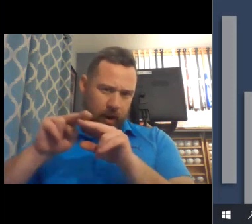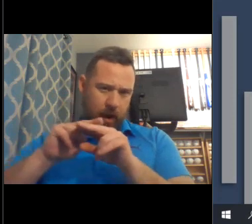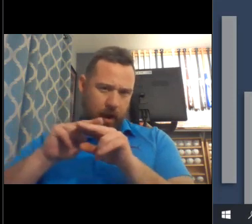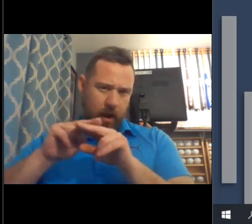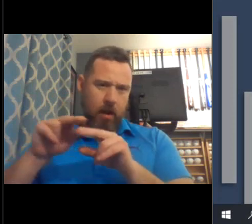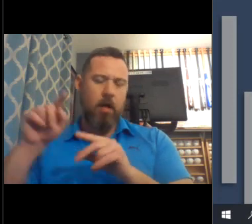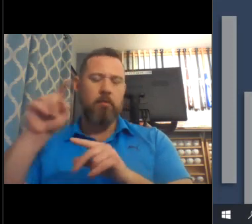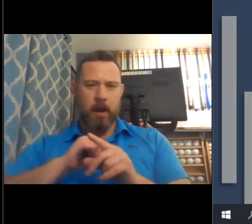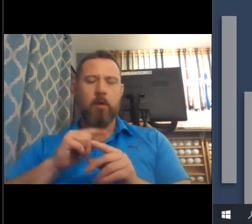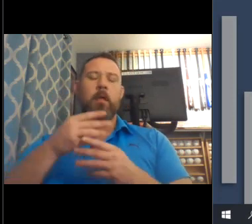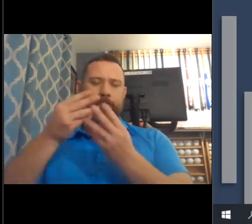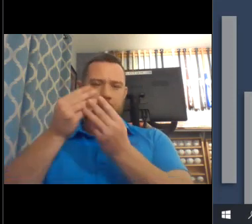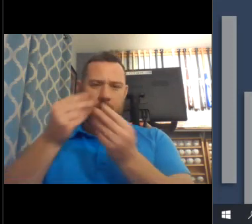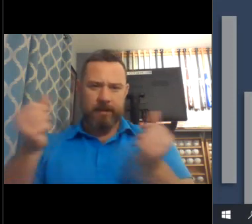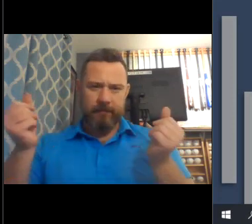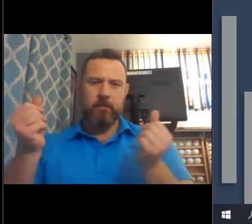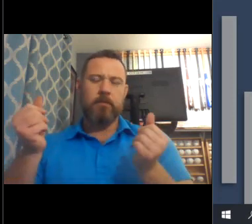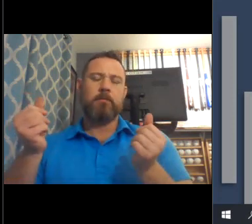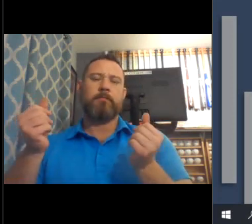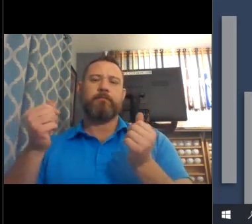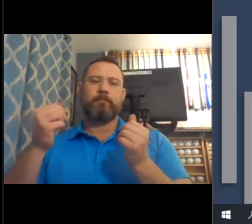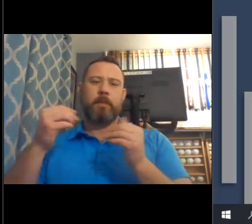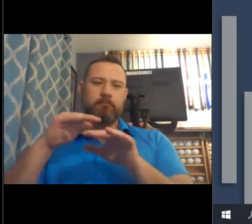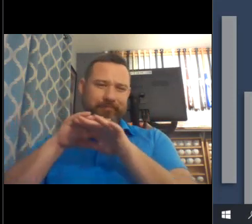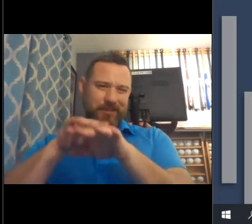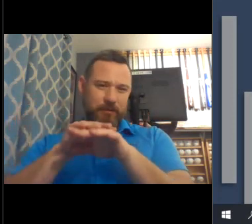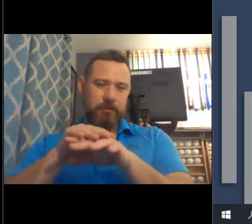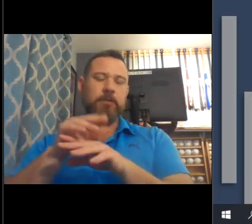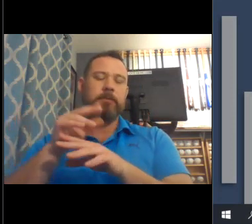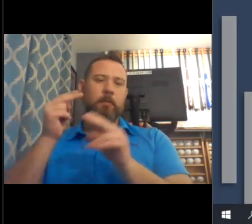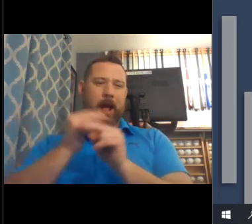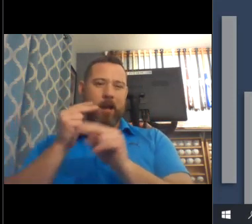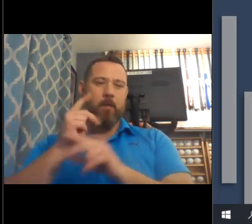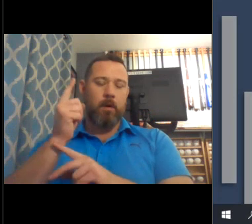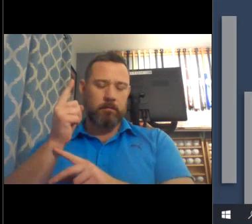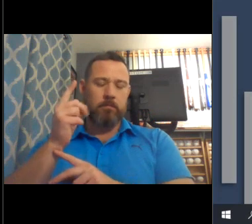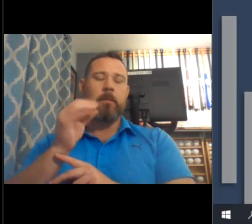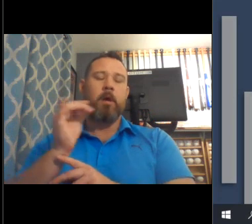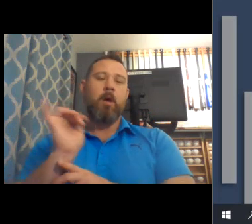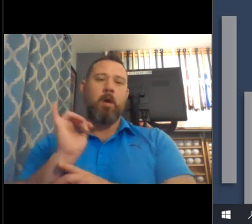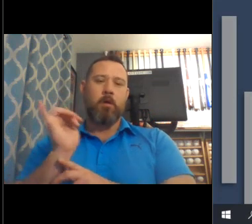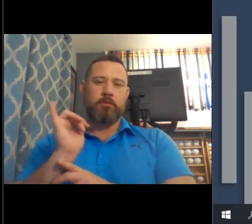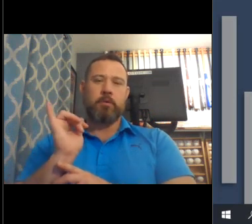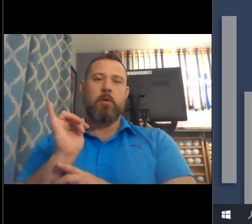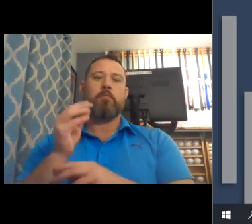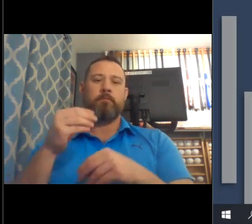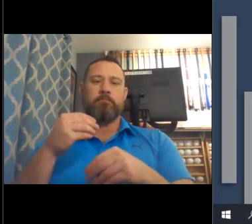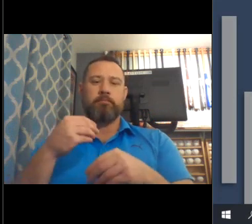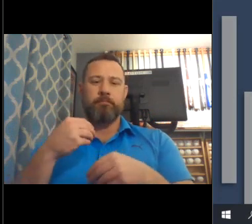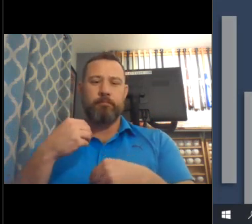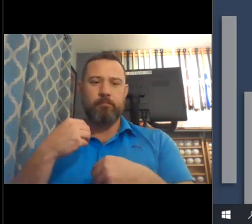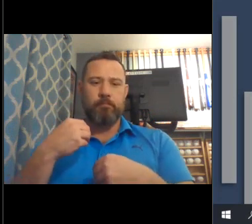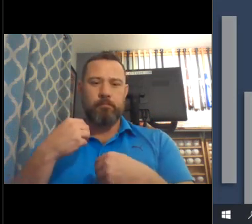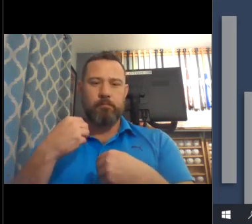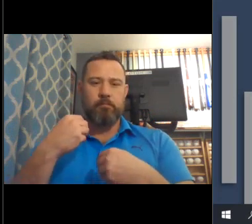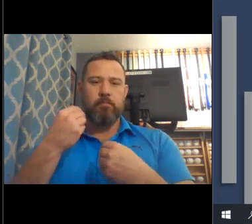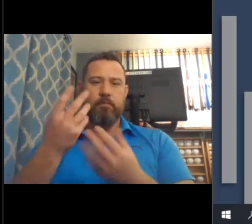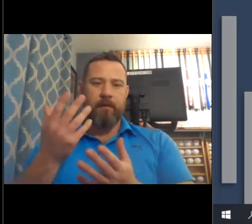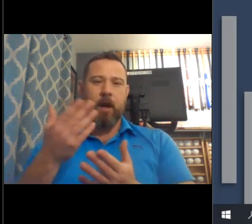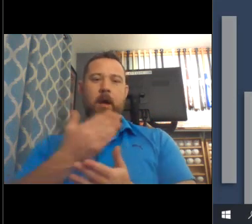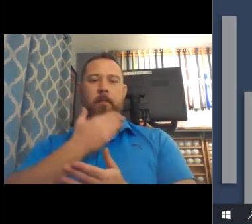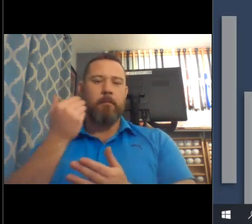help alleviate the heavy Highway 1 congestion, but will also, provide, a